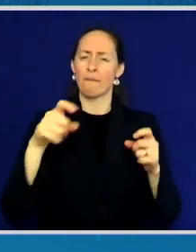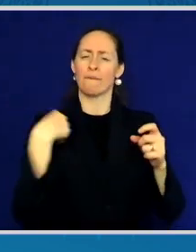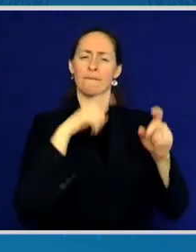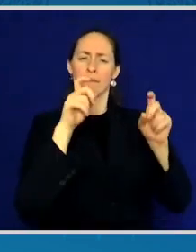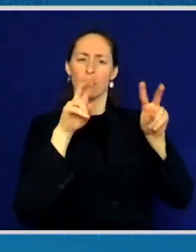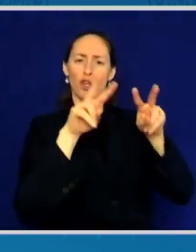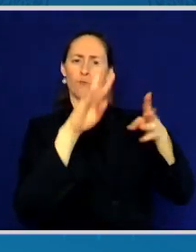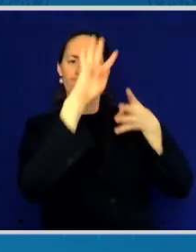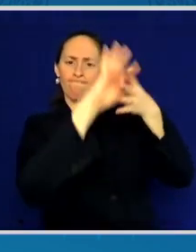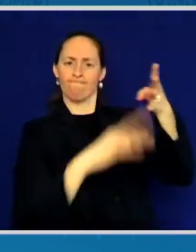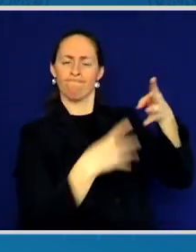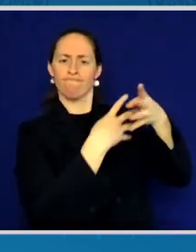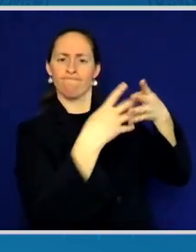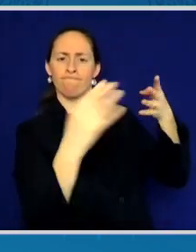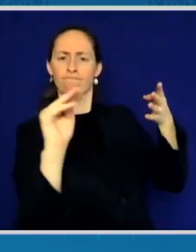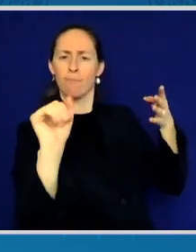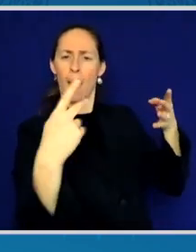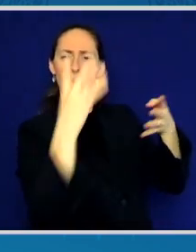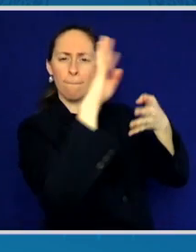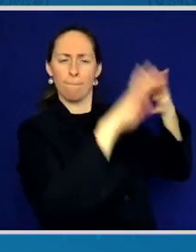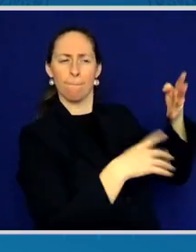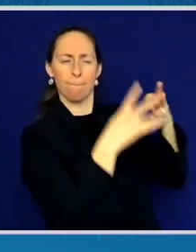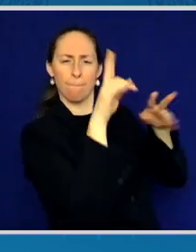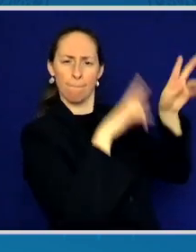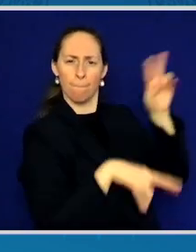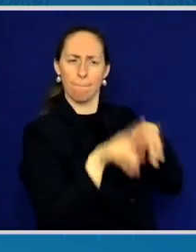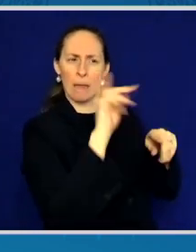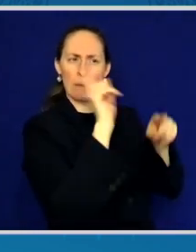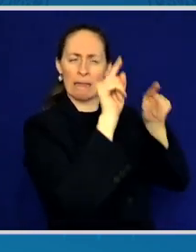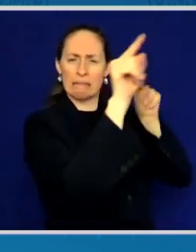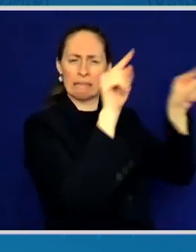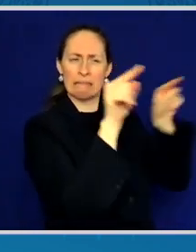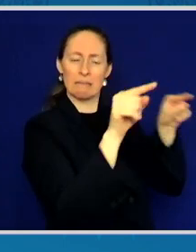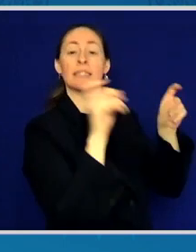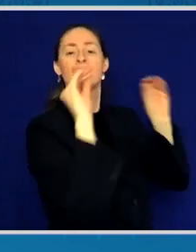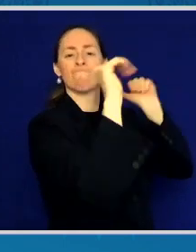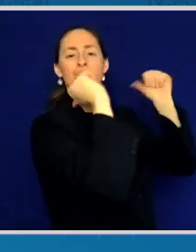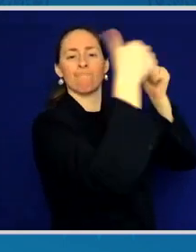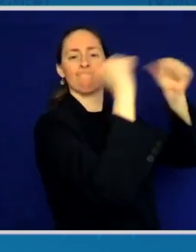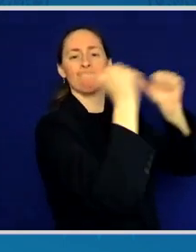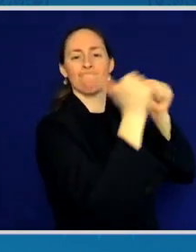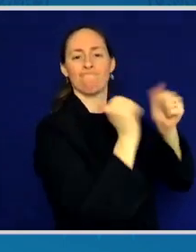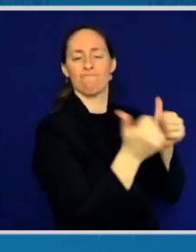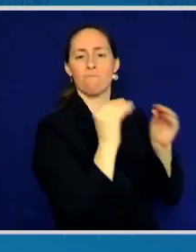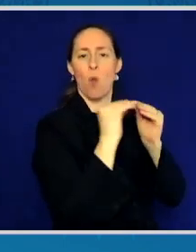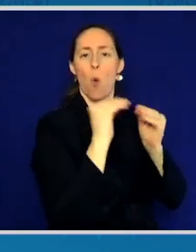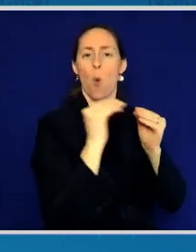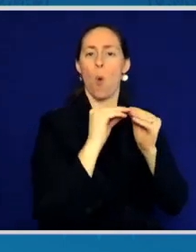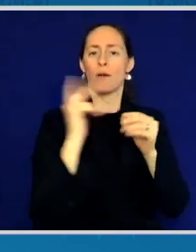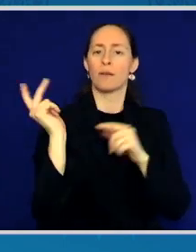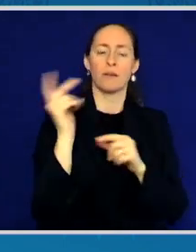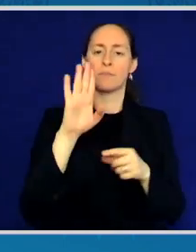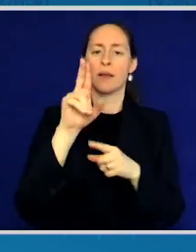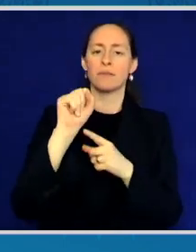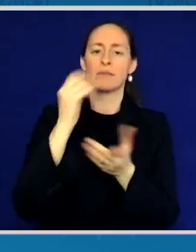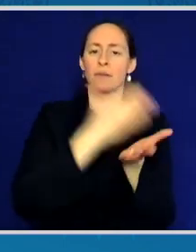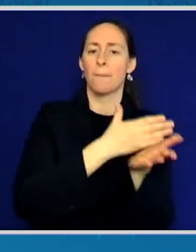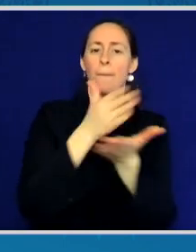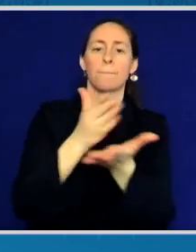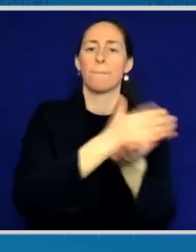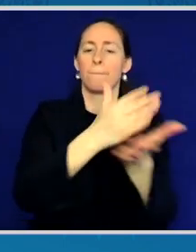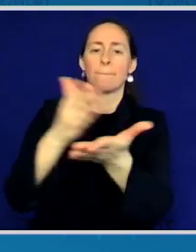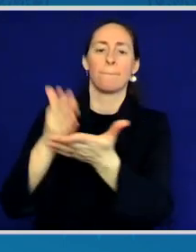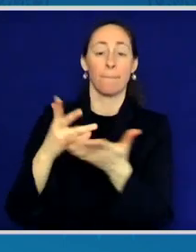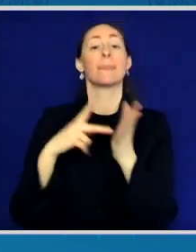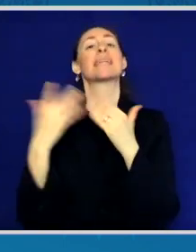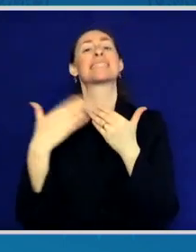can assess transportation to places where they can also have some economic opportunity? I think that's